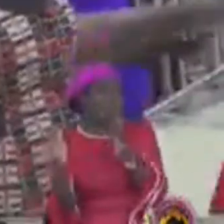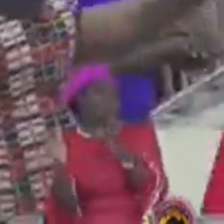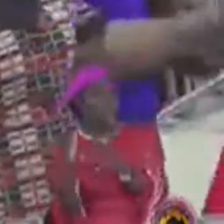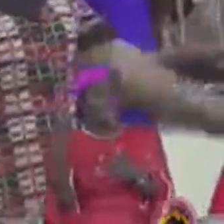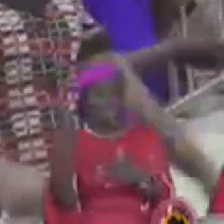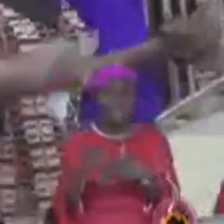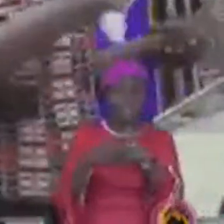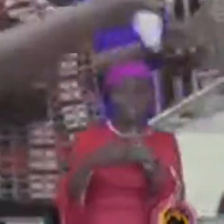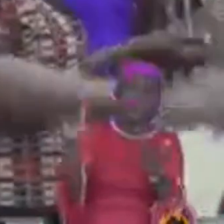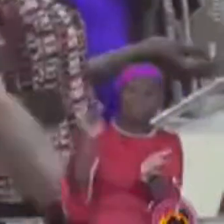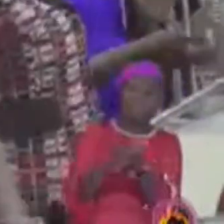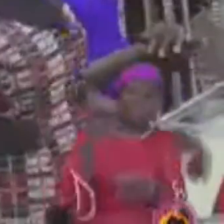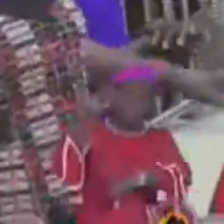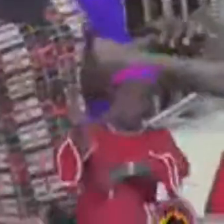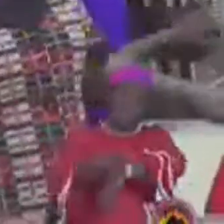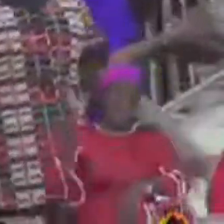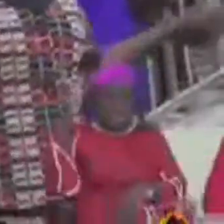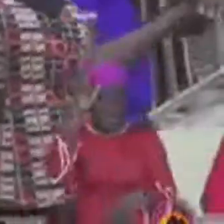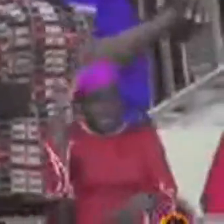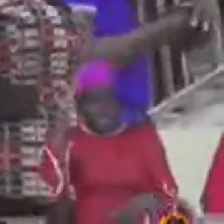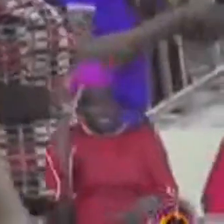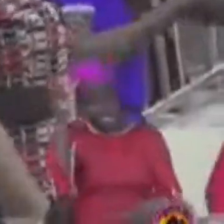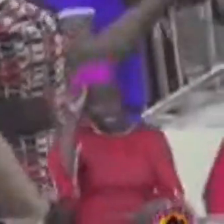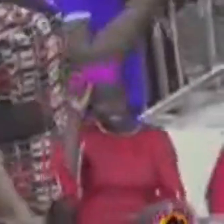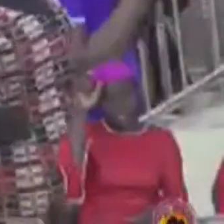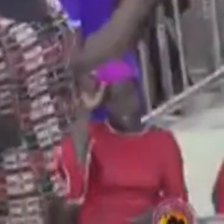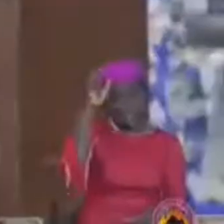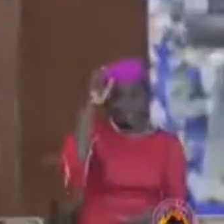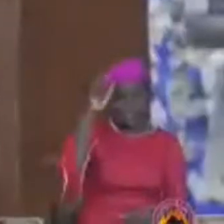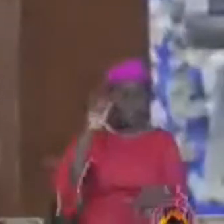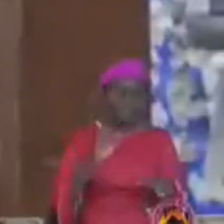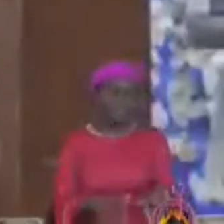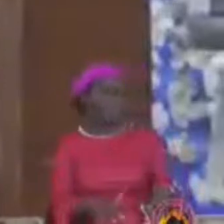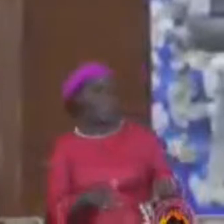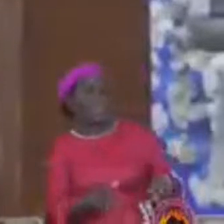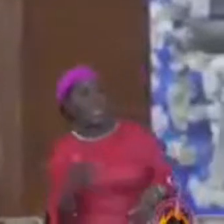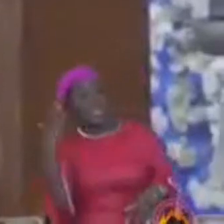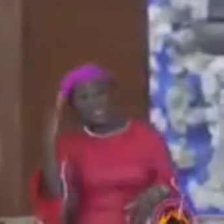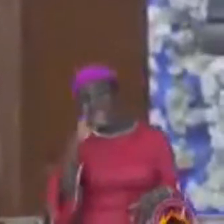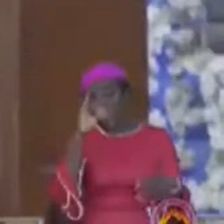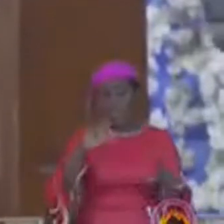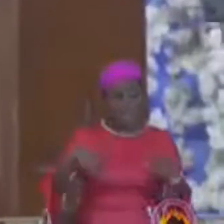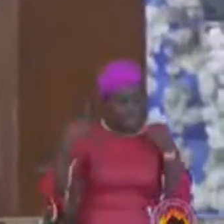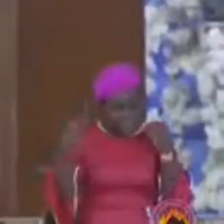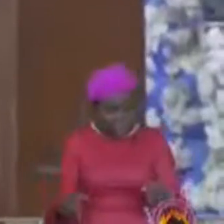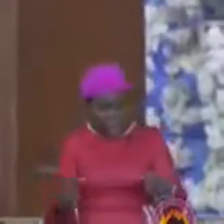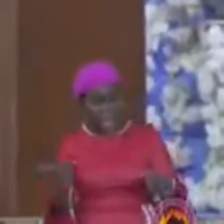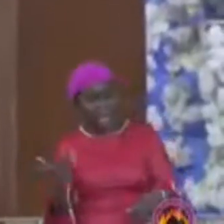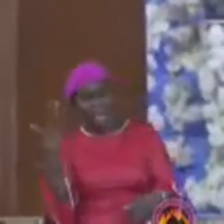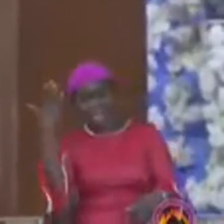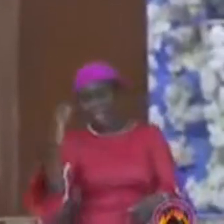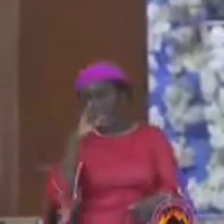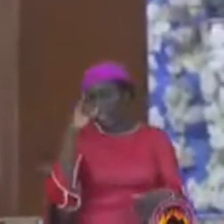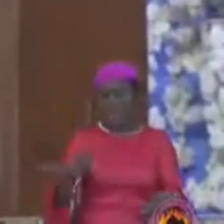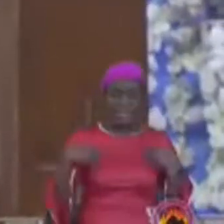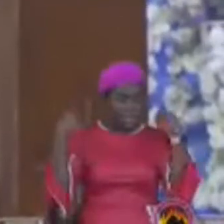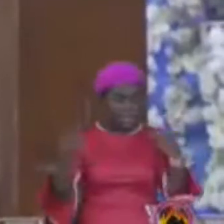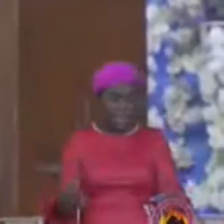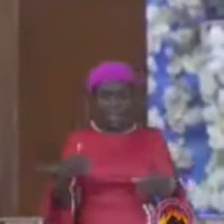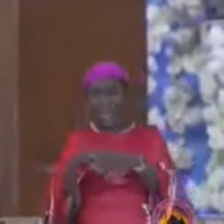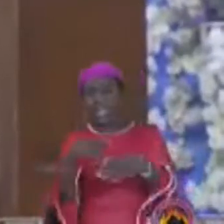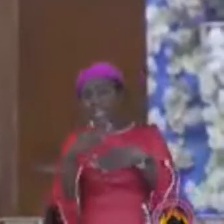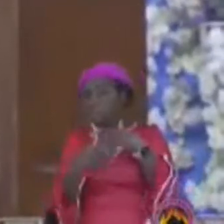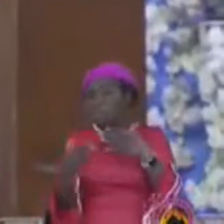The Lord has conquered Satan. There is power. There is power. There